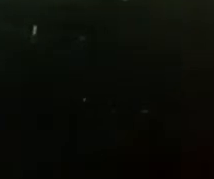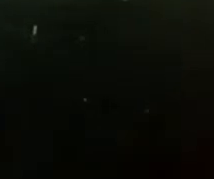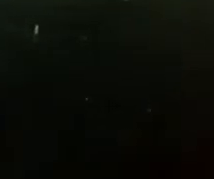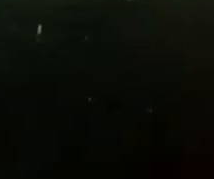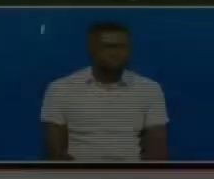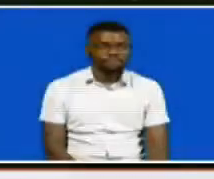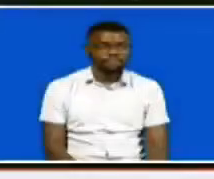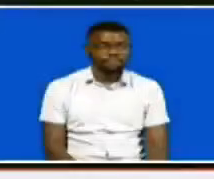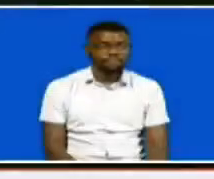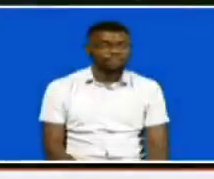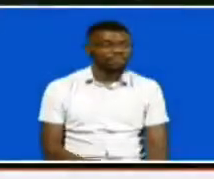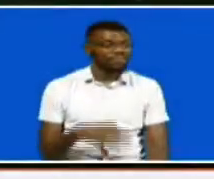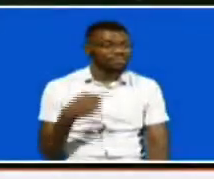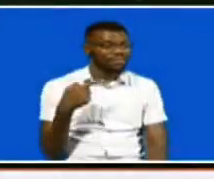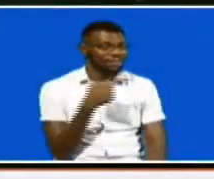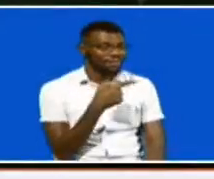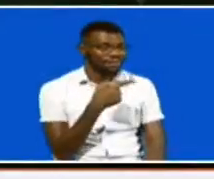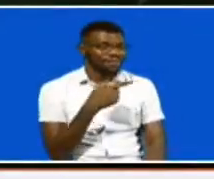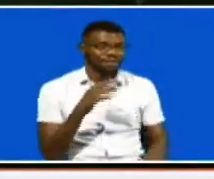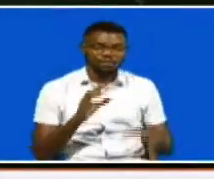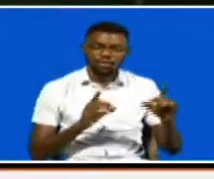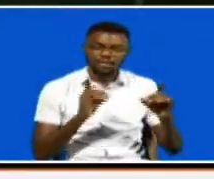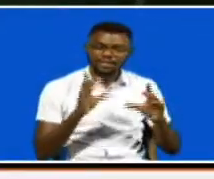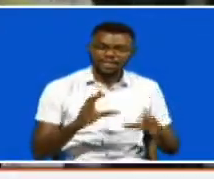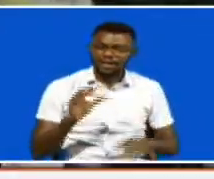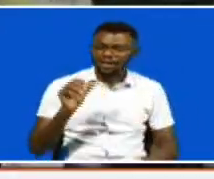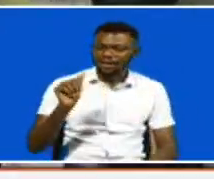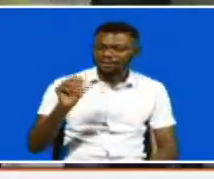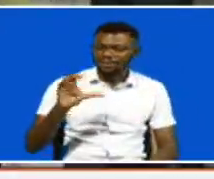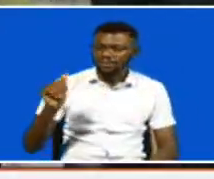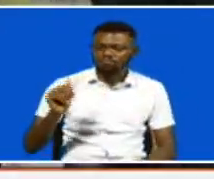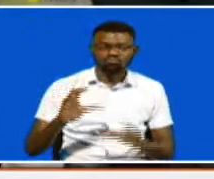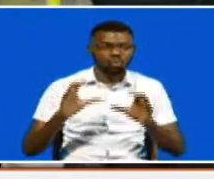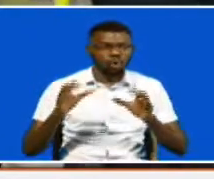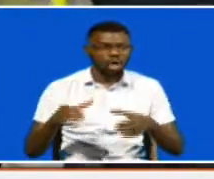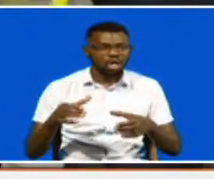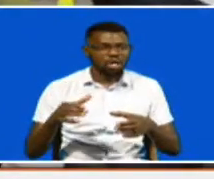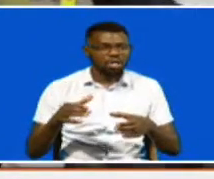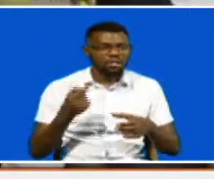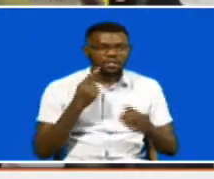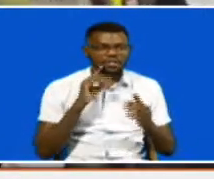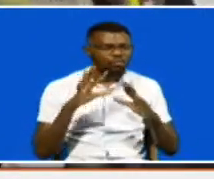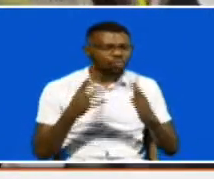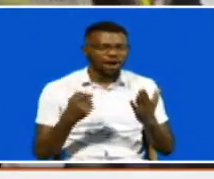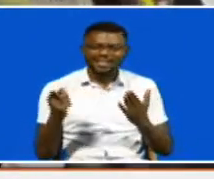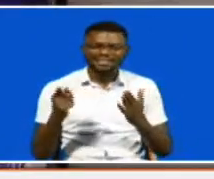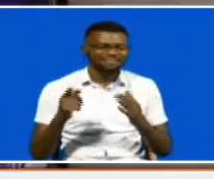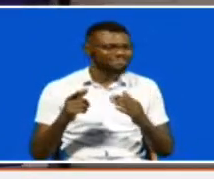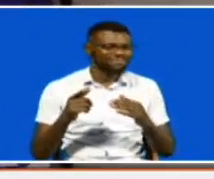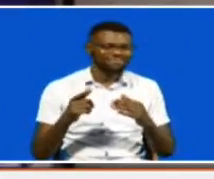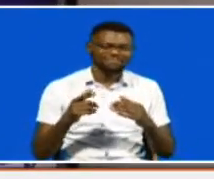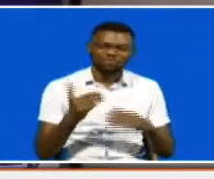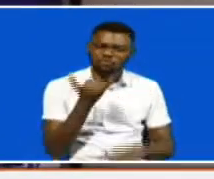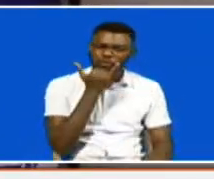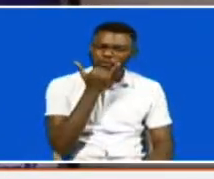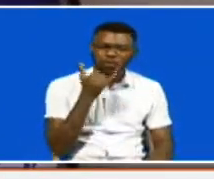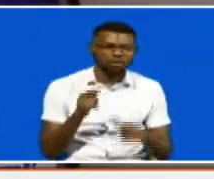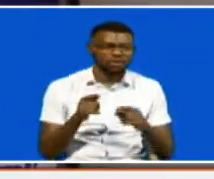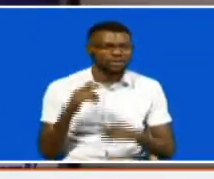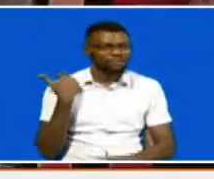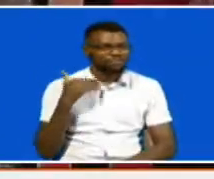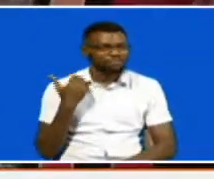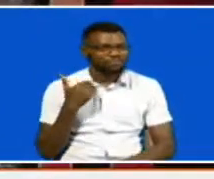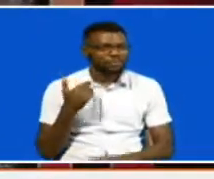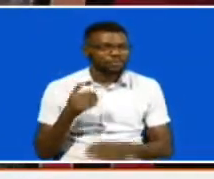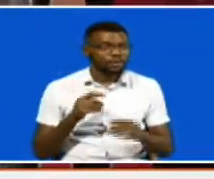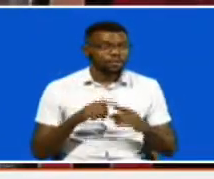Ronnie Mbugwa, the executive director, Anti-Counterfeit Authority, who terms counterfeit trade as a criminal enterprise, counterfeiters are